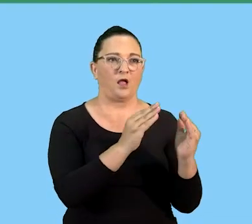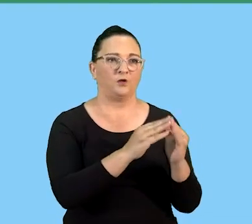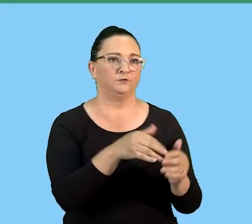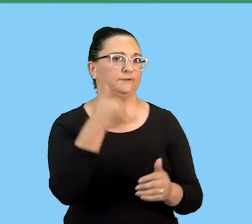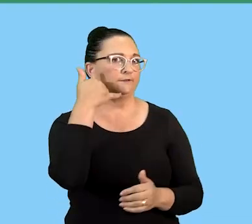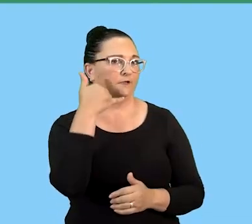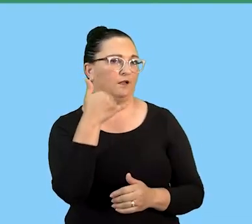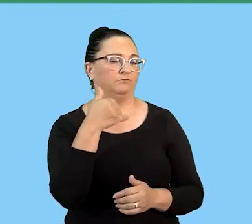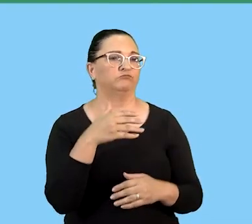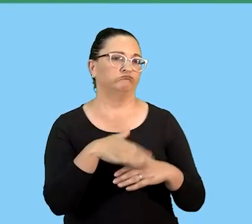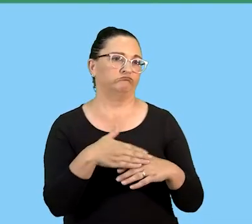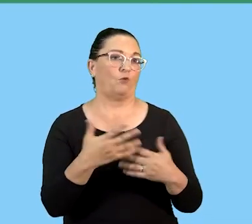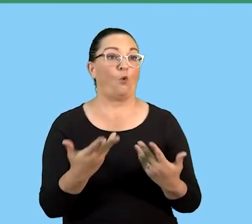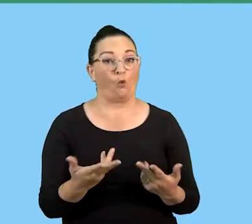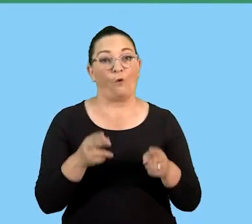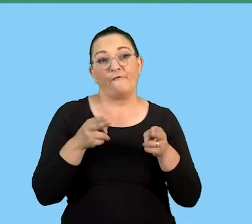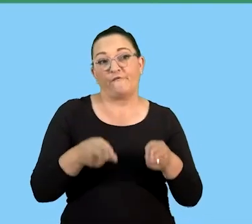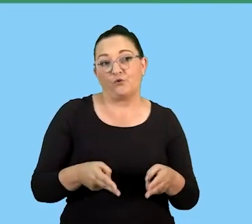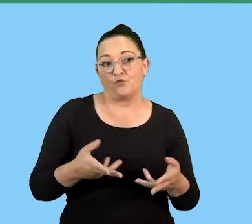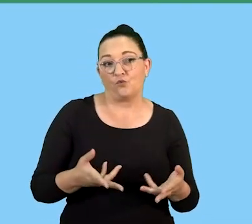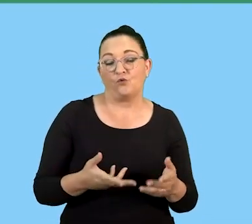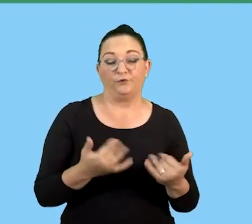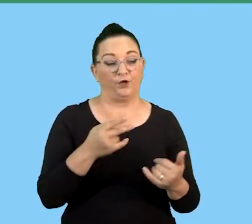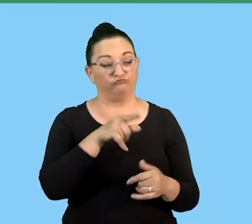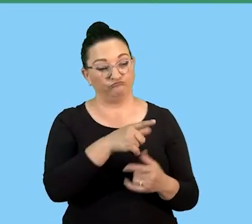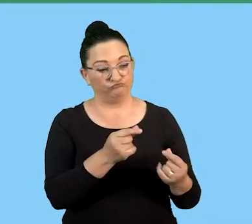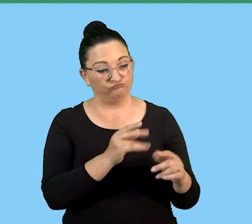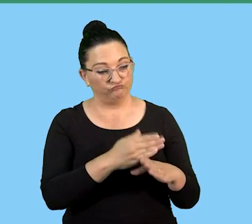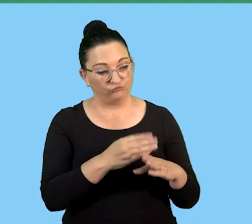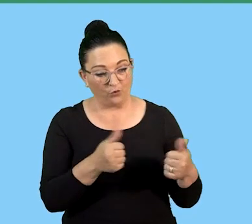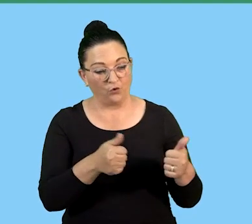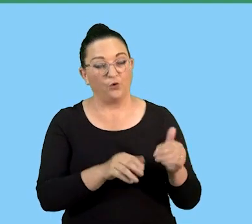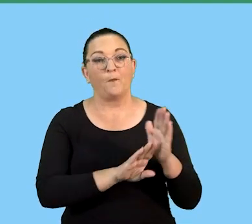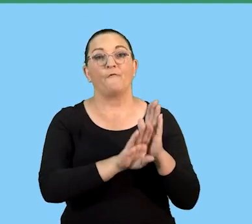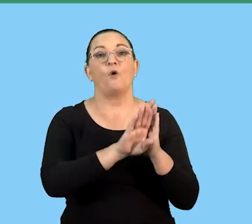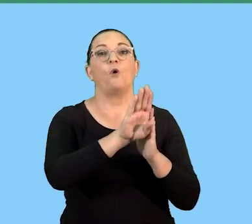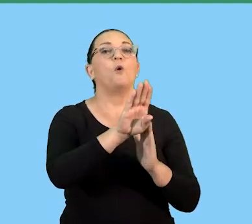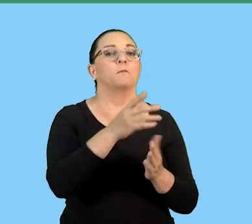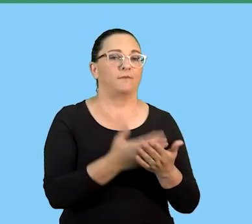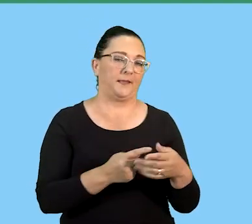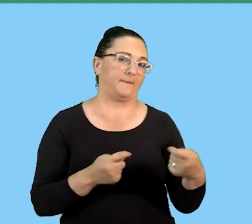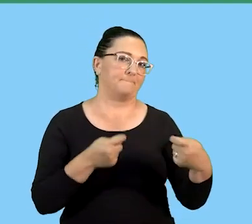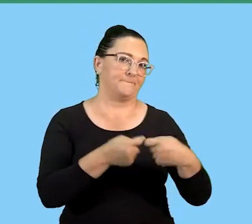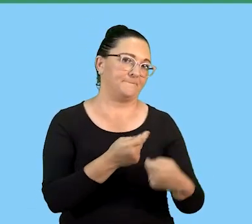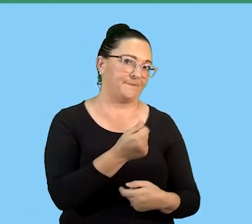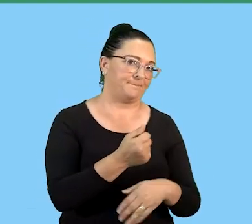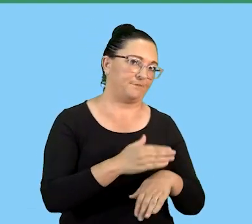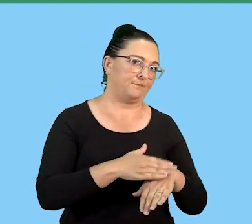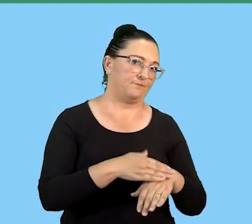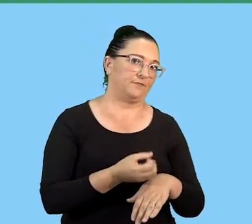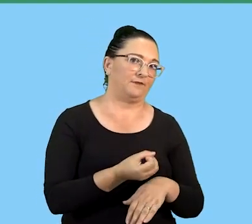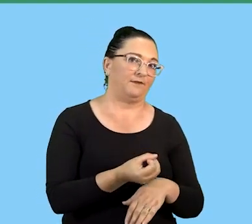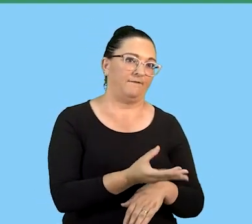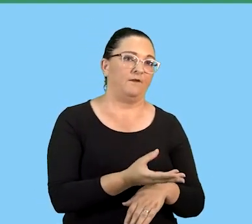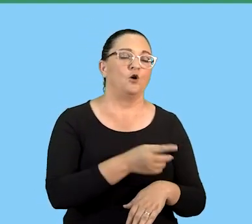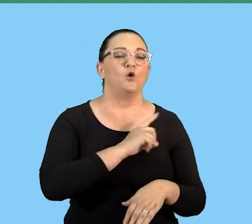benefits. We also have performance-based incentives. So this simply means that you are given more